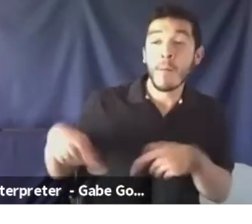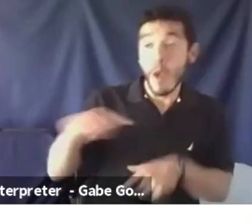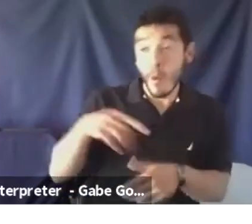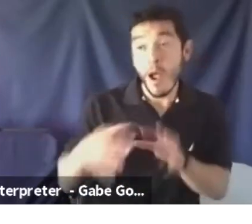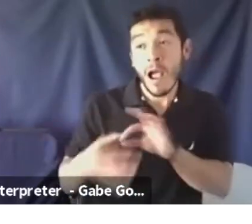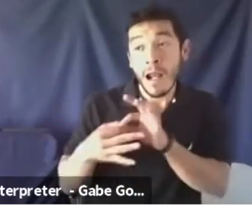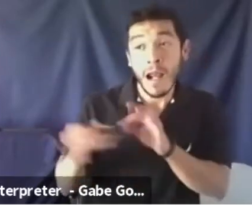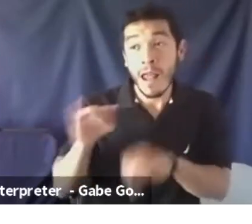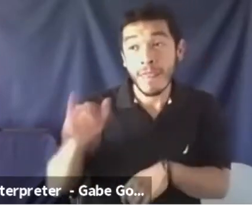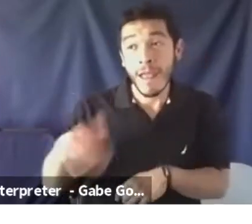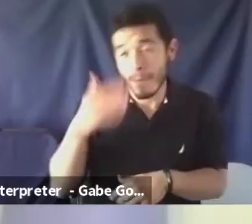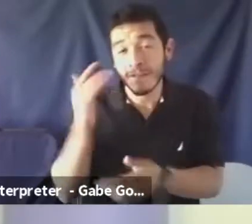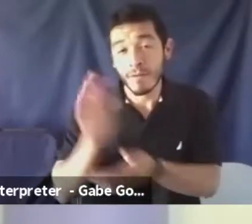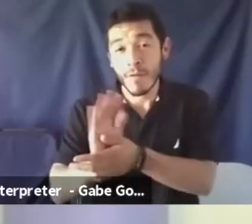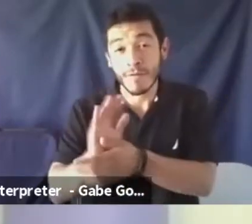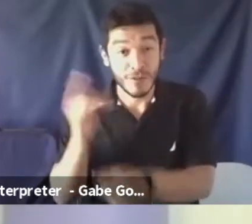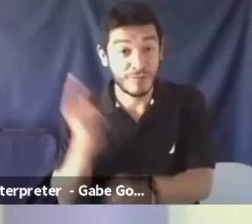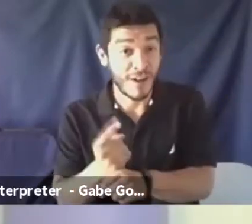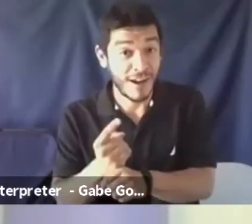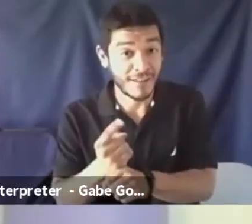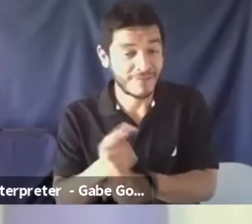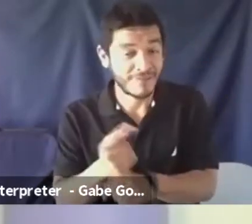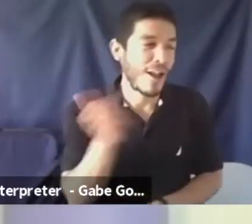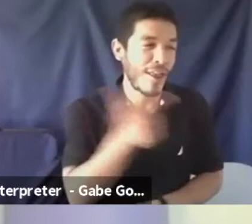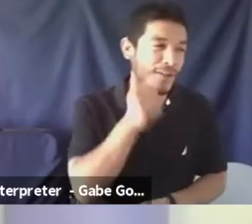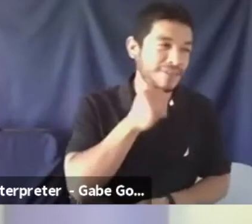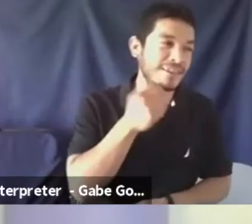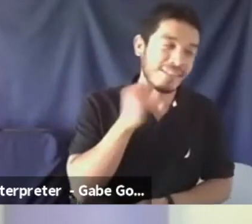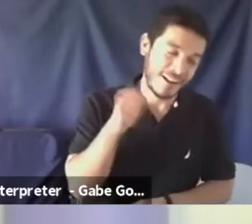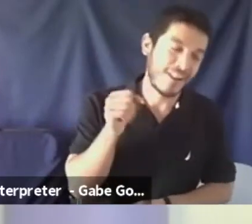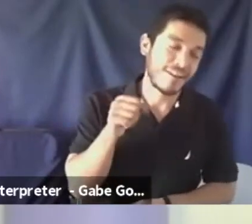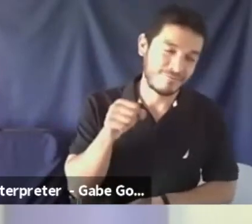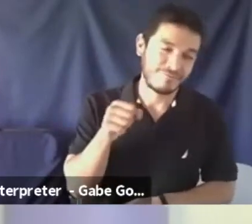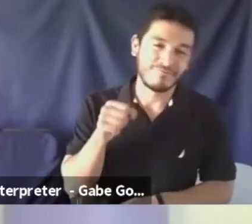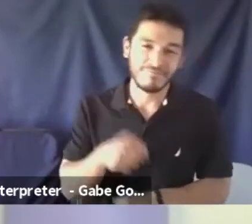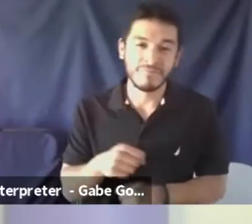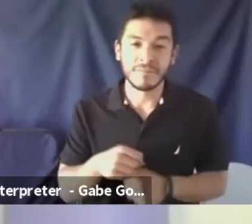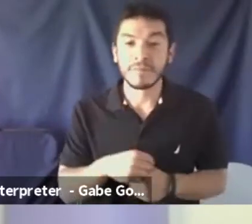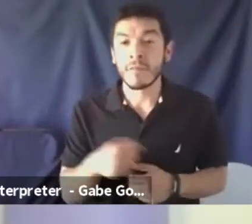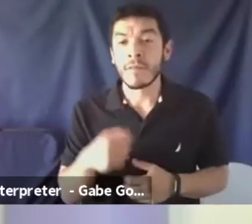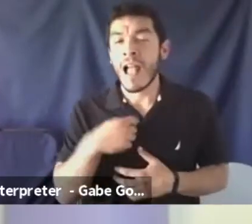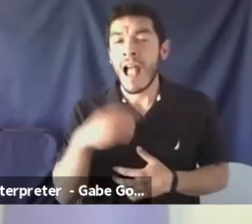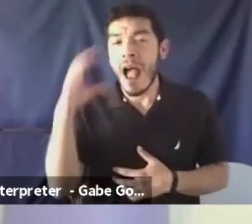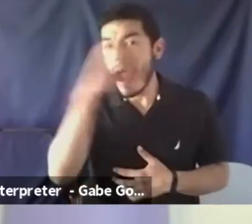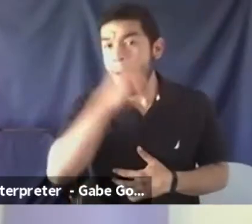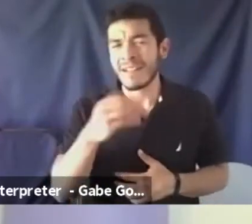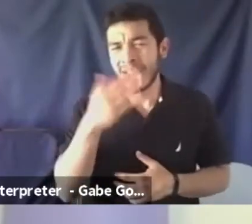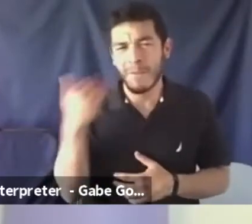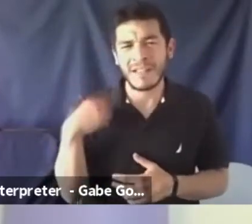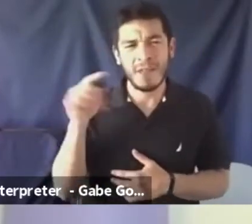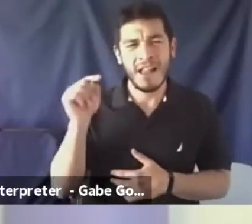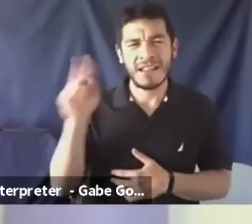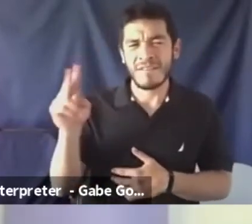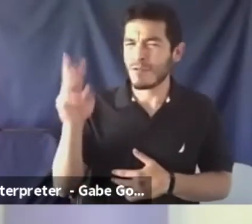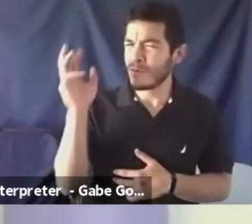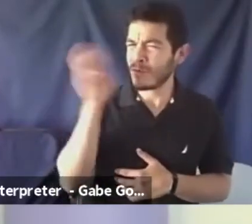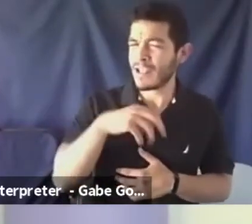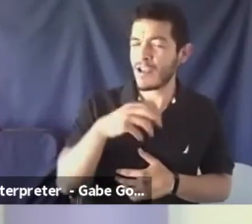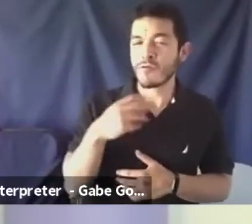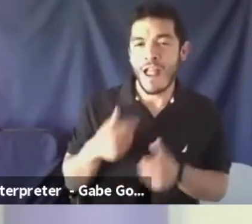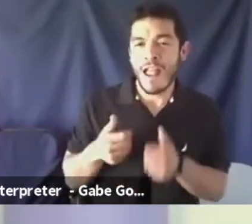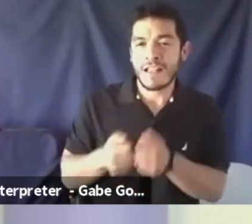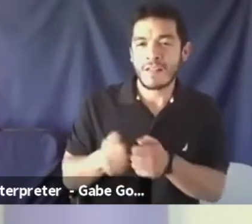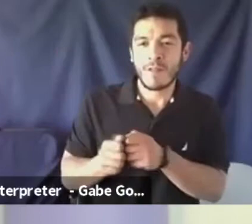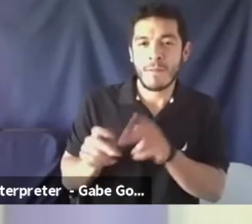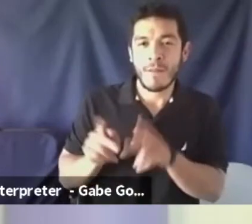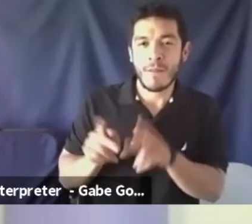since the film, right? Yeah. I missed it because my cable was being weird. So I was texting with people and